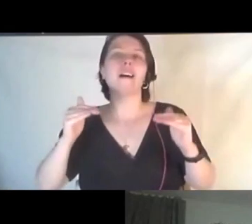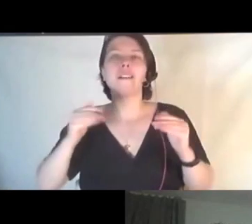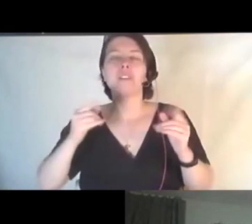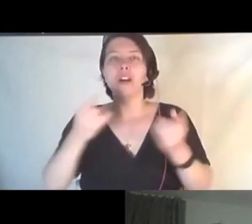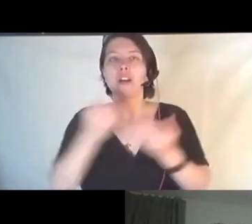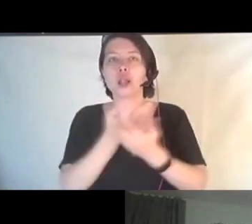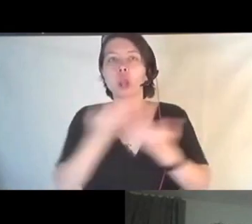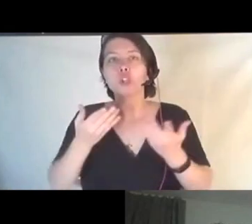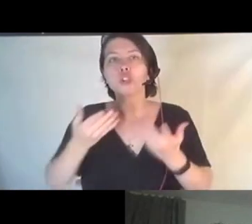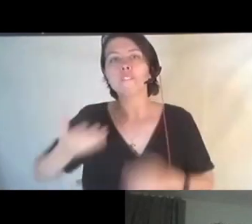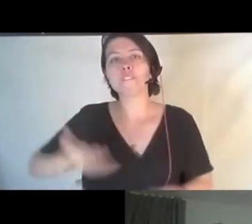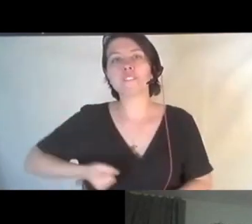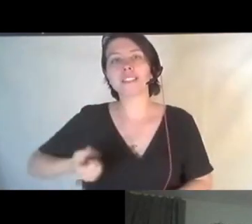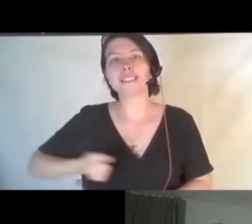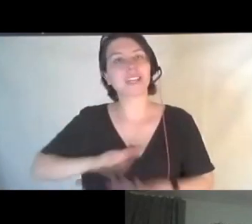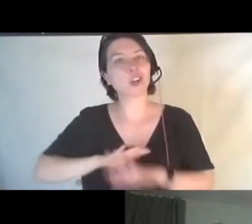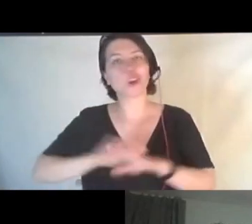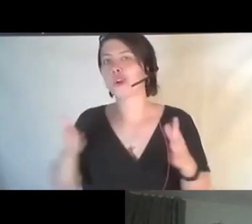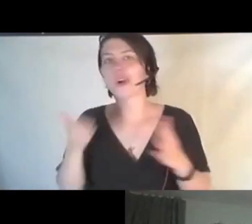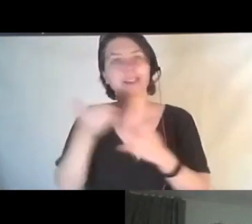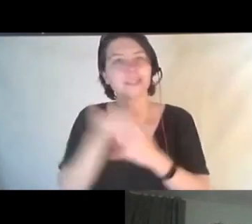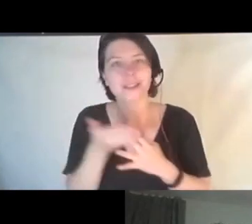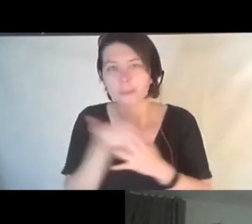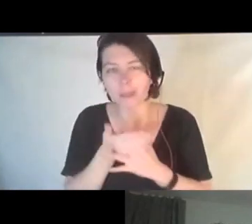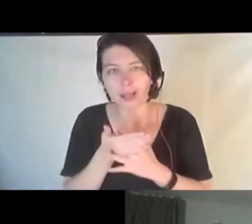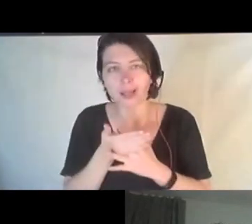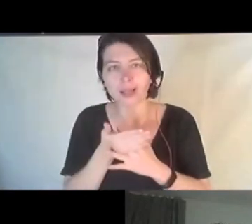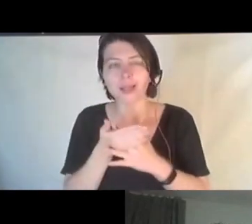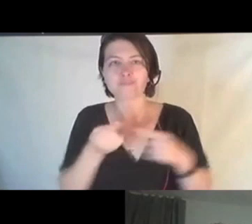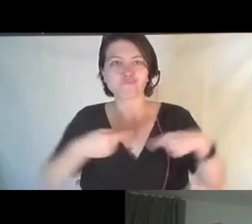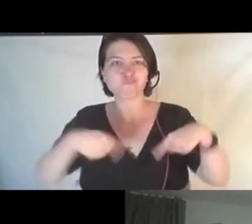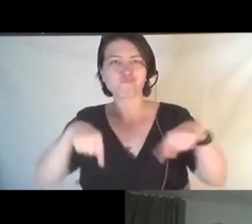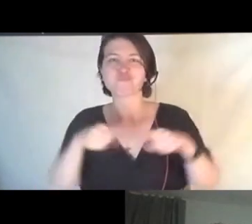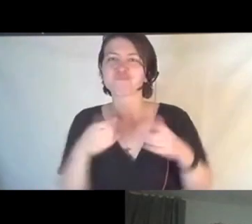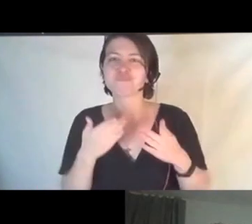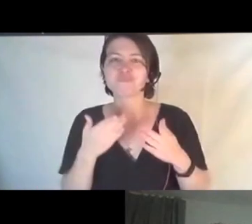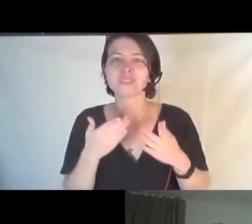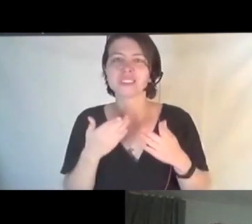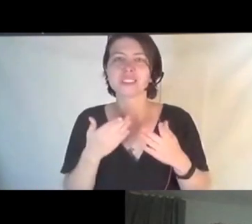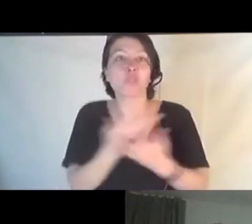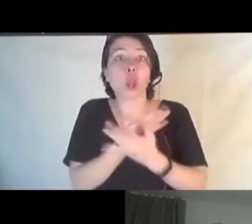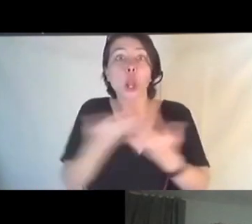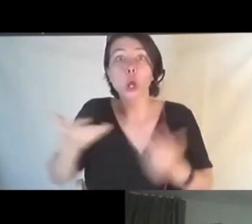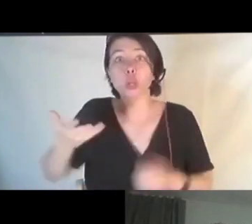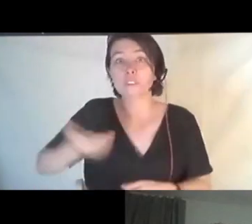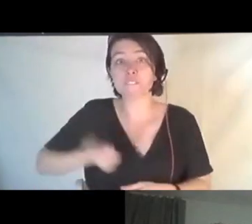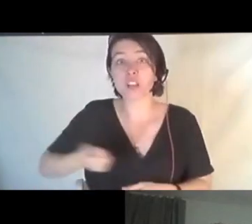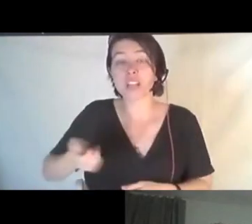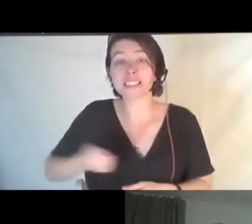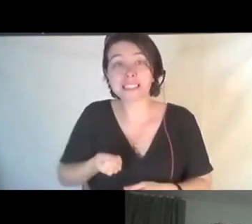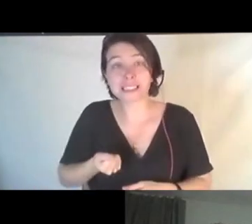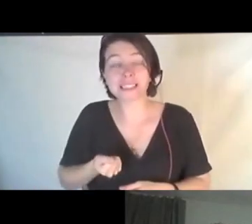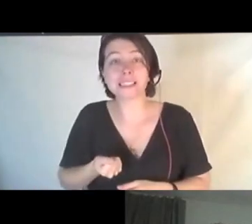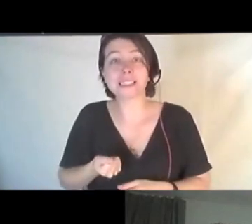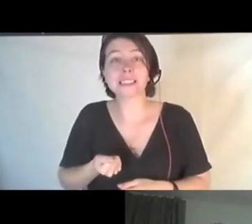applying to funding or stuff like that, because you know, we're having to there's lots of funding streams where